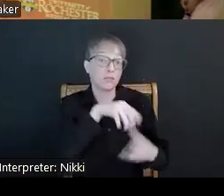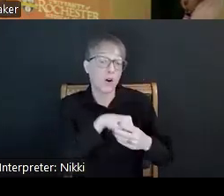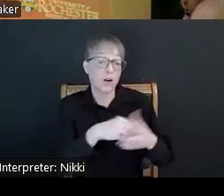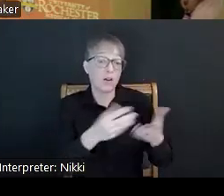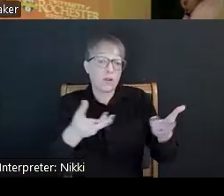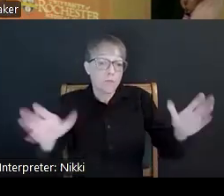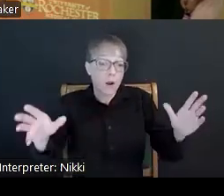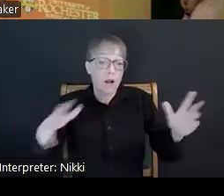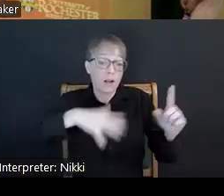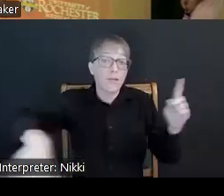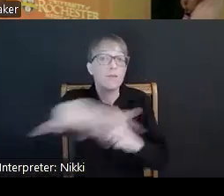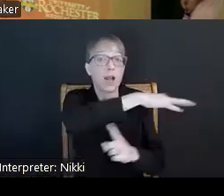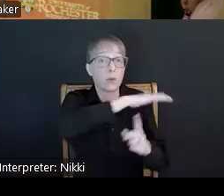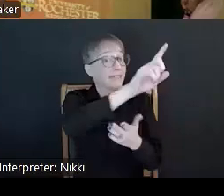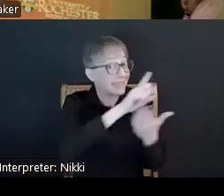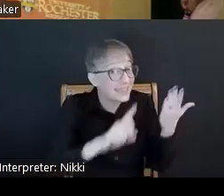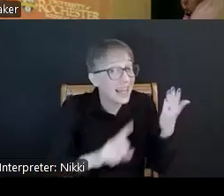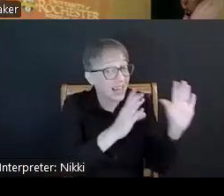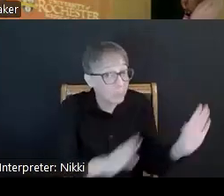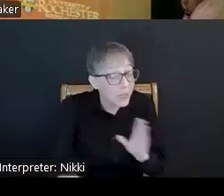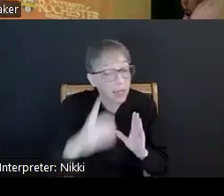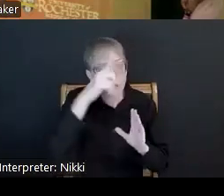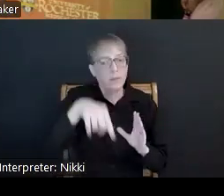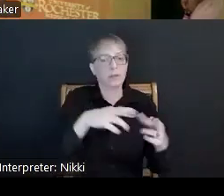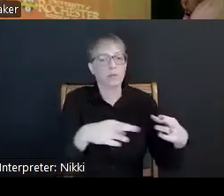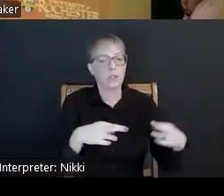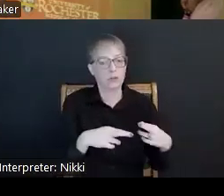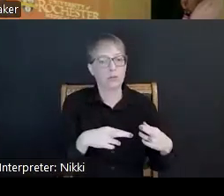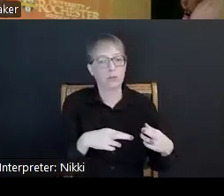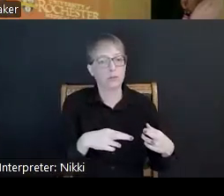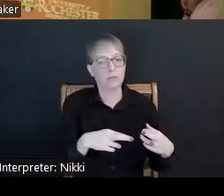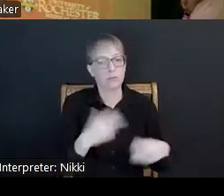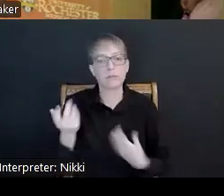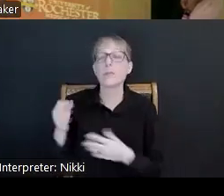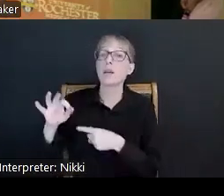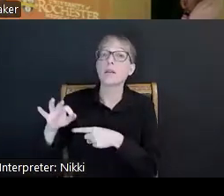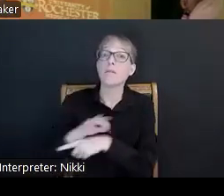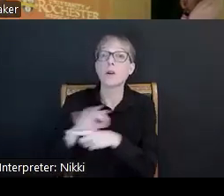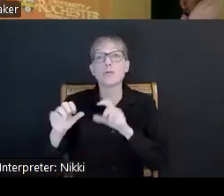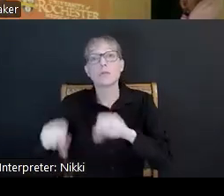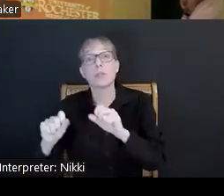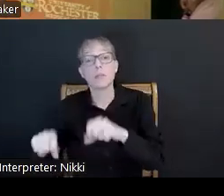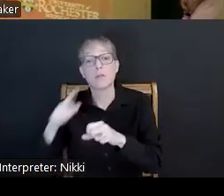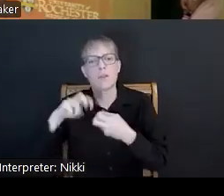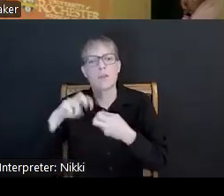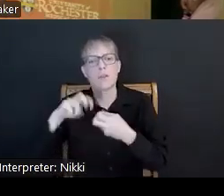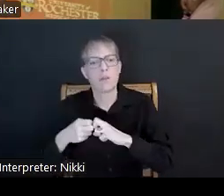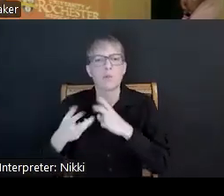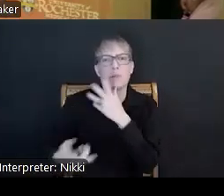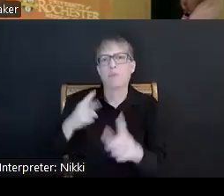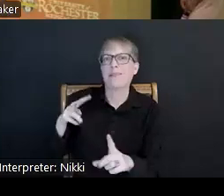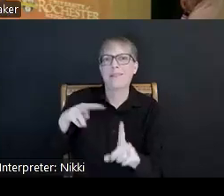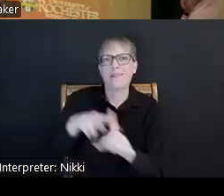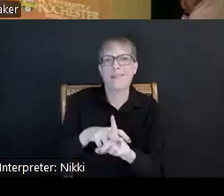region. Accept the interrelationships that all of the functional aspects of the problem imply, get off